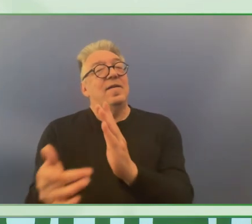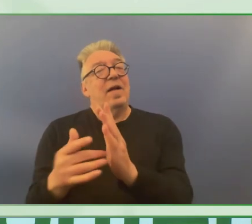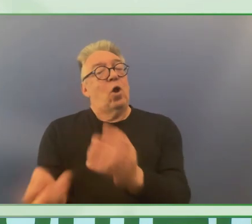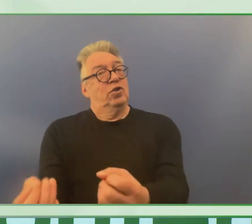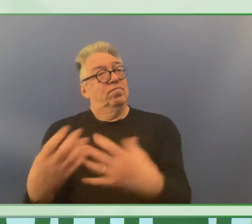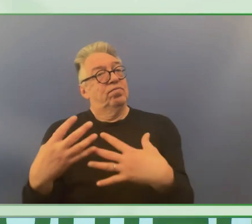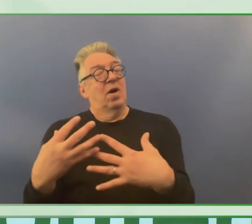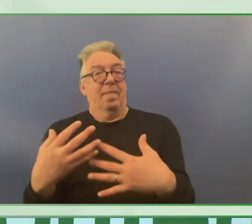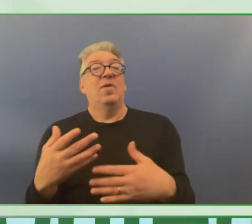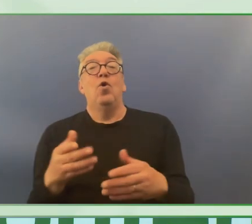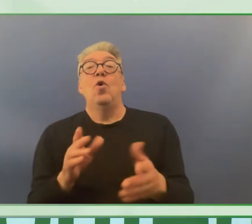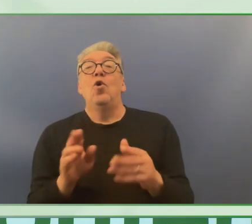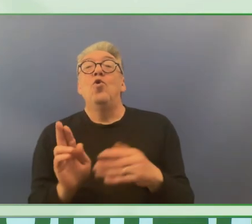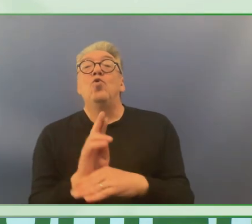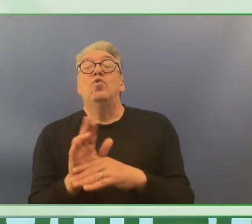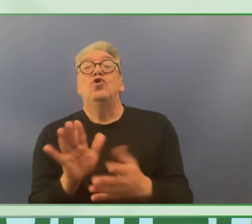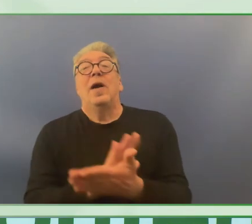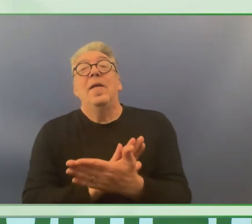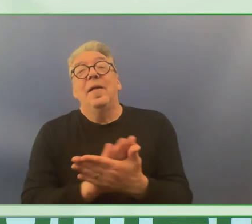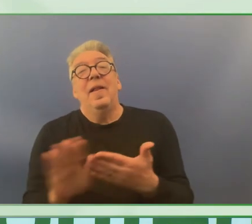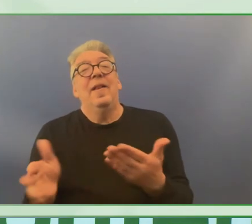very happy that now it's called a draft and not a blueprint.